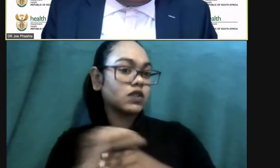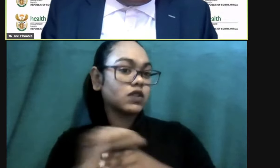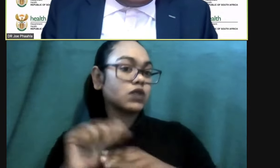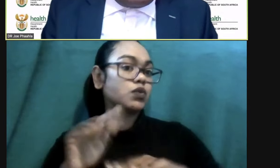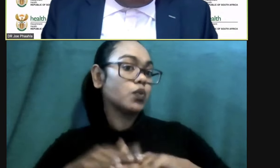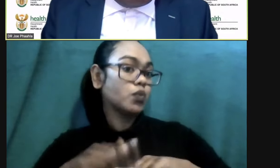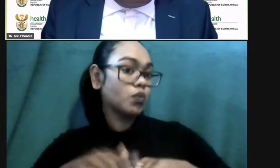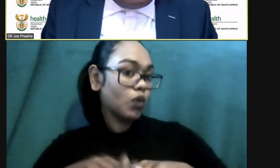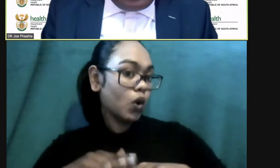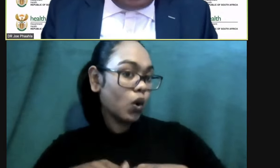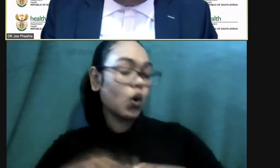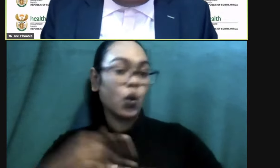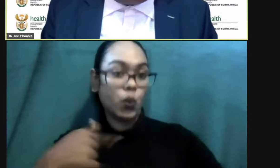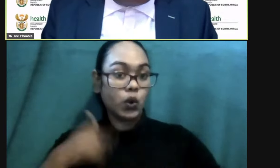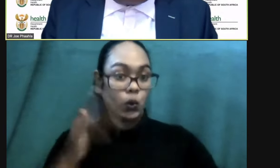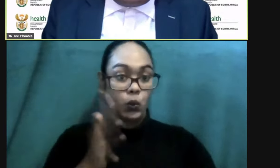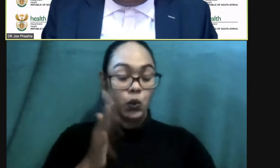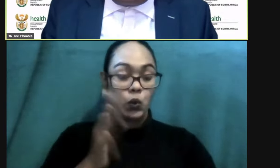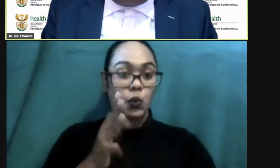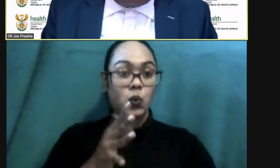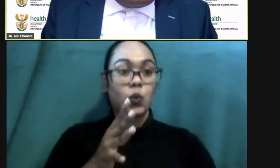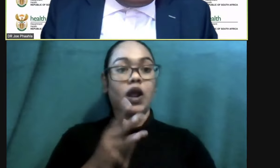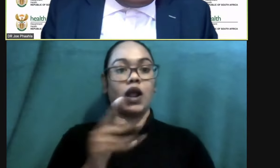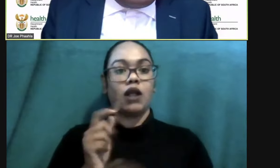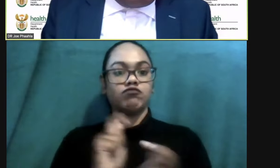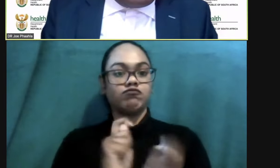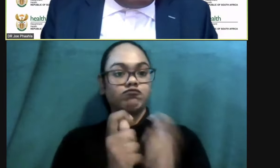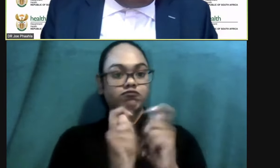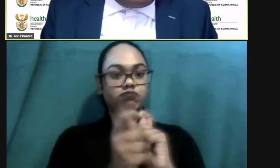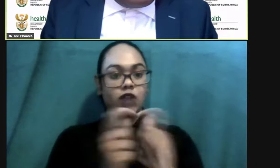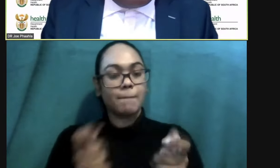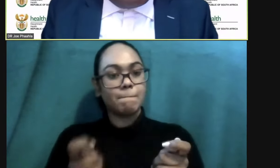those. In terms of any